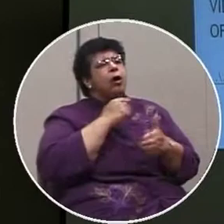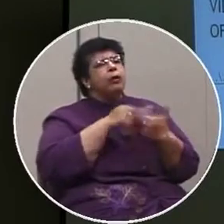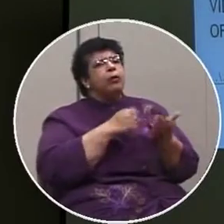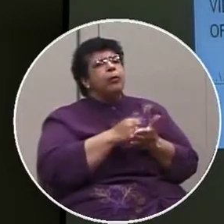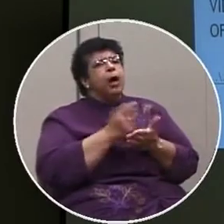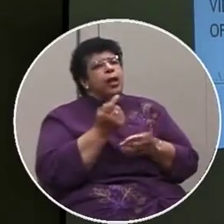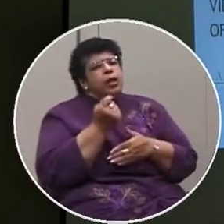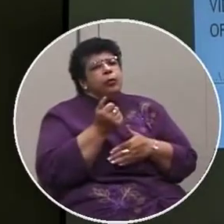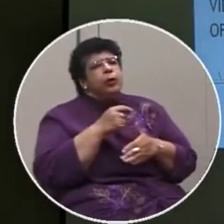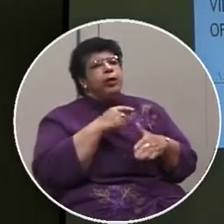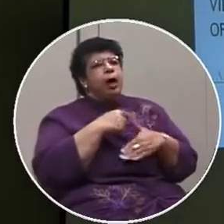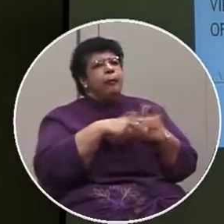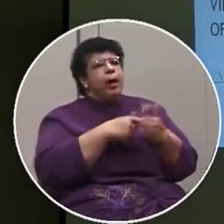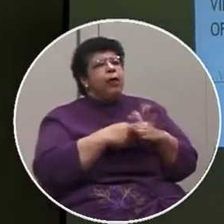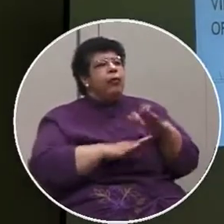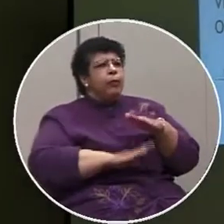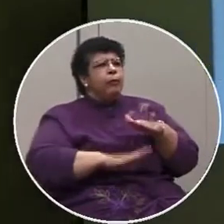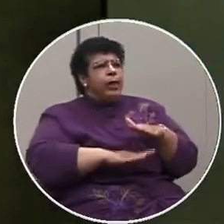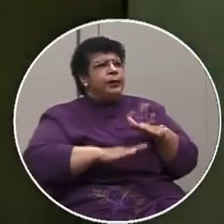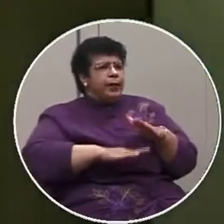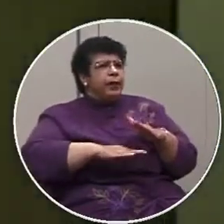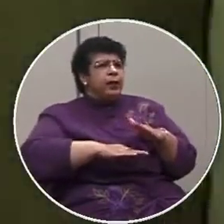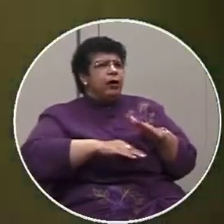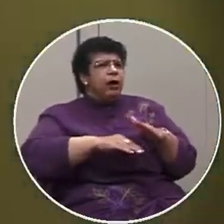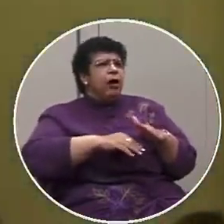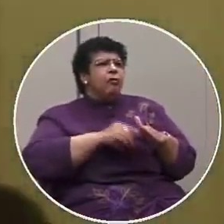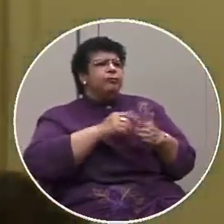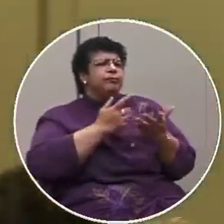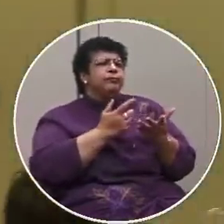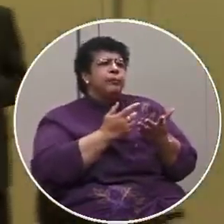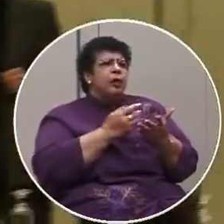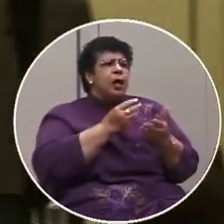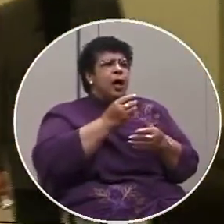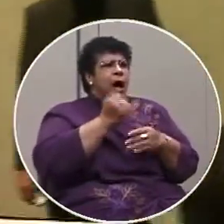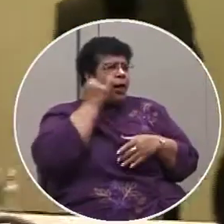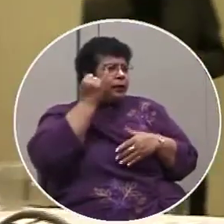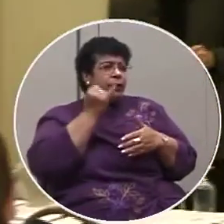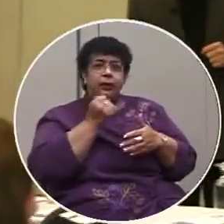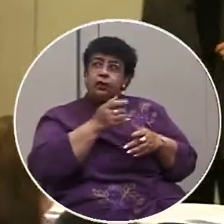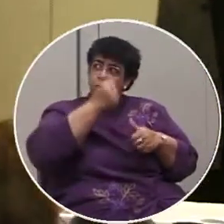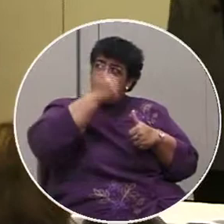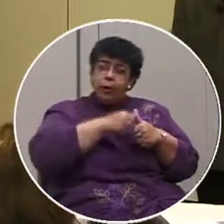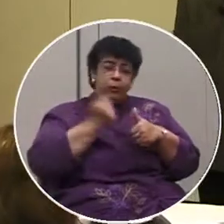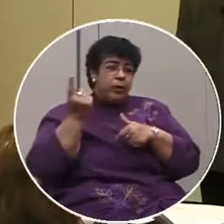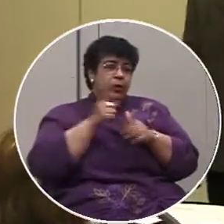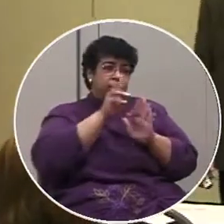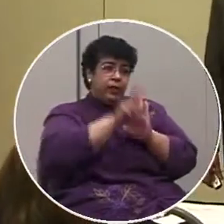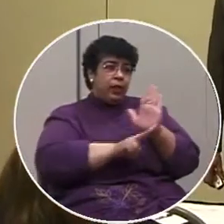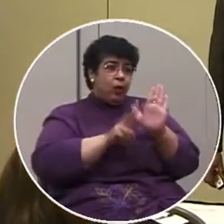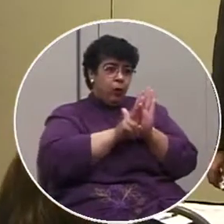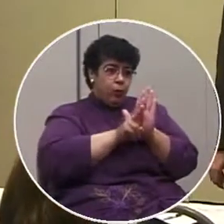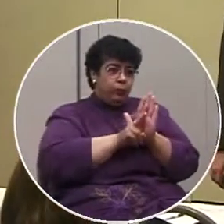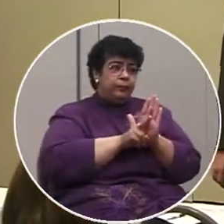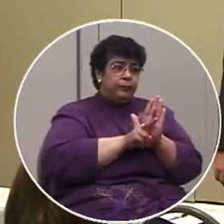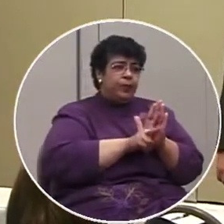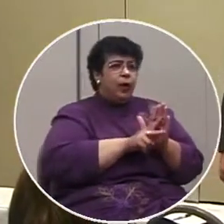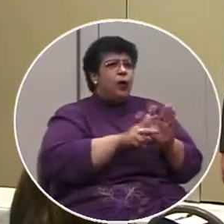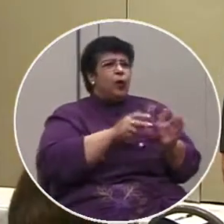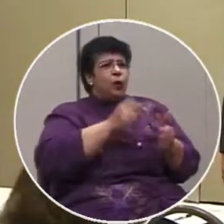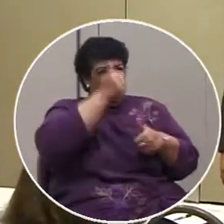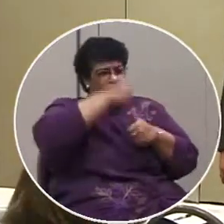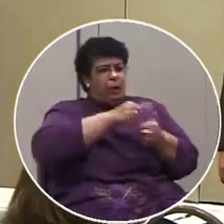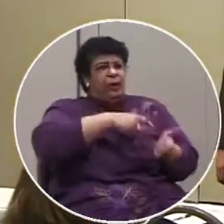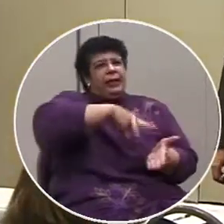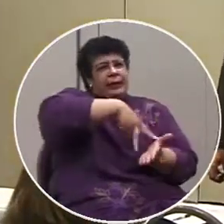basic behavior theory around you get more of what you pay attention to. Do you remember this video? Remember the dancing brown